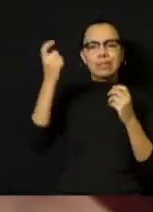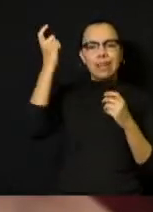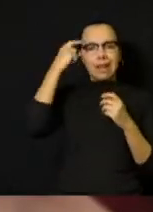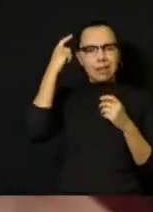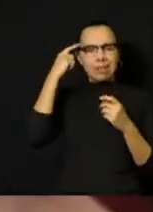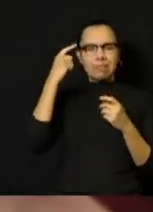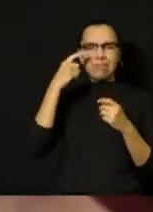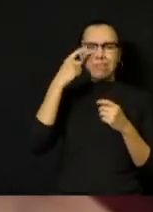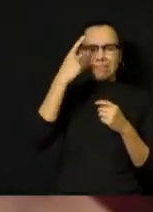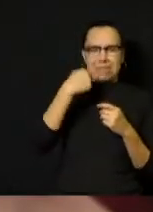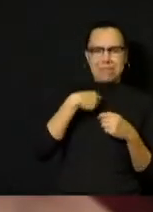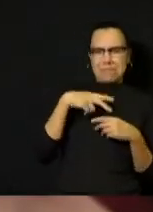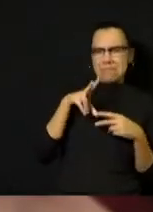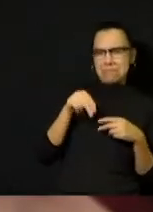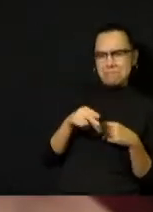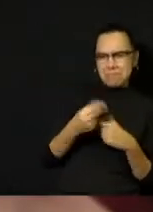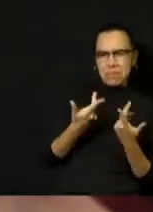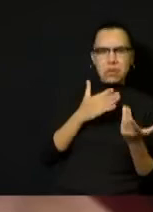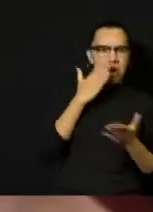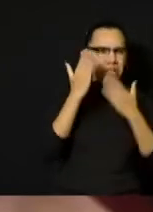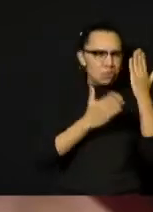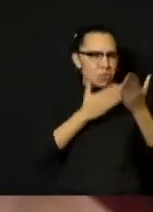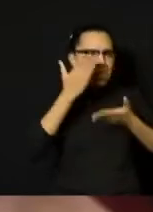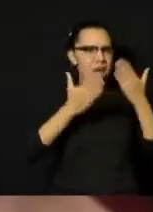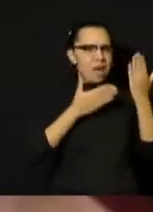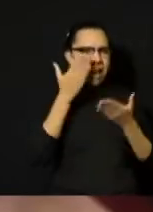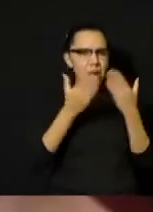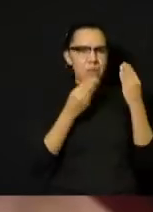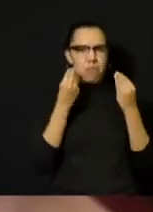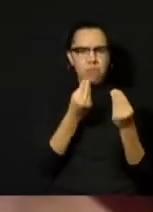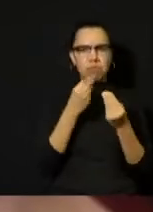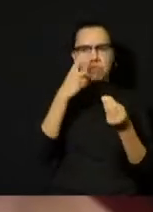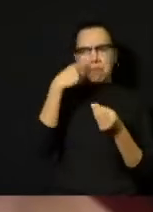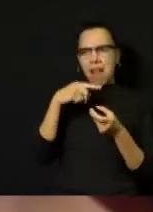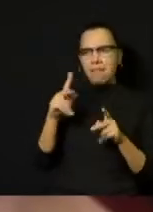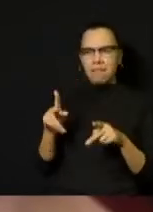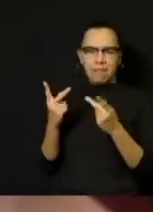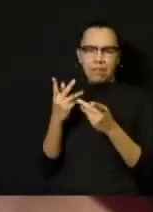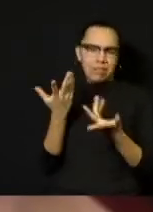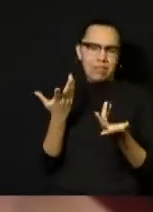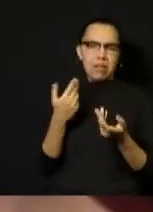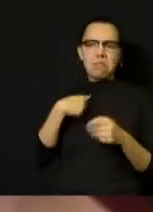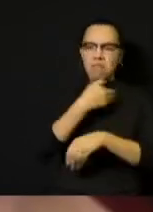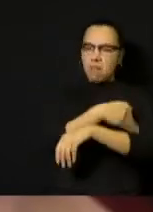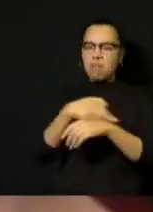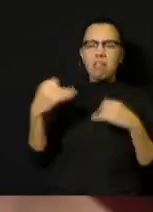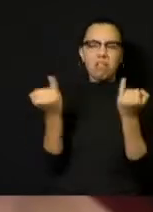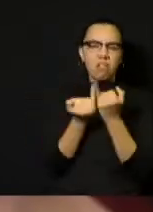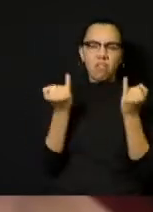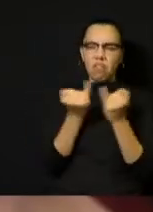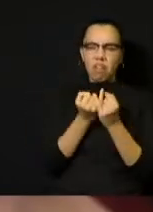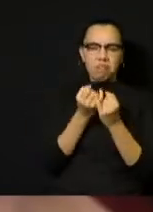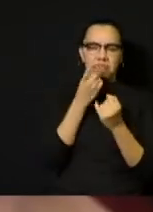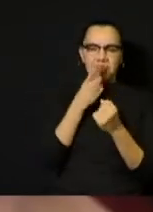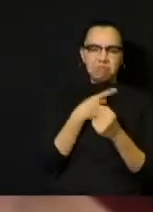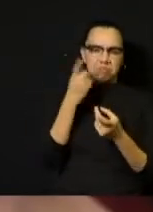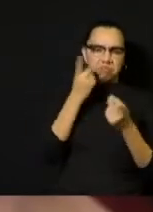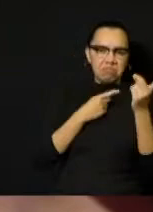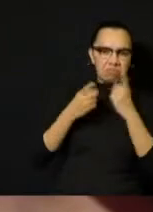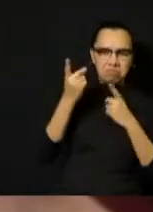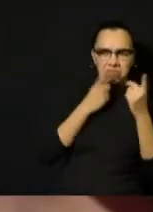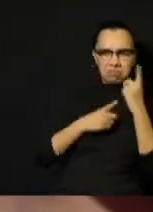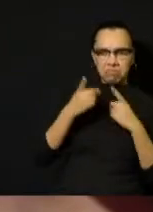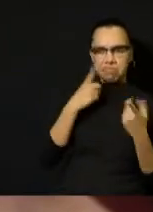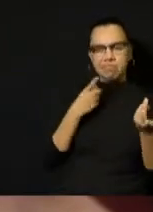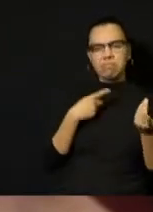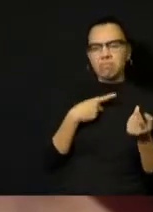head. This is not for you. You studied in a college too. Actually, my family would tell me this every time